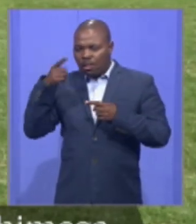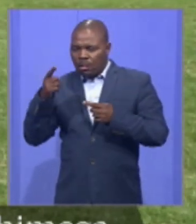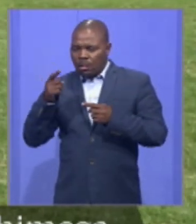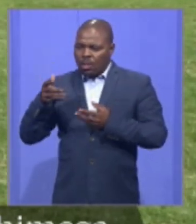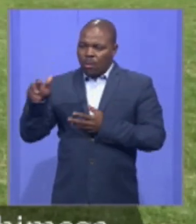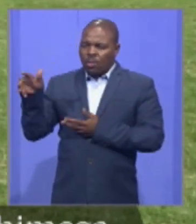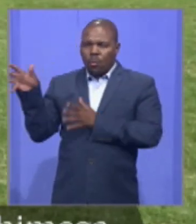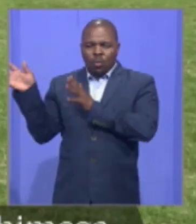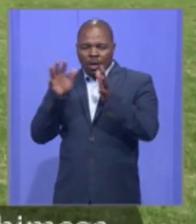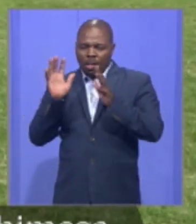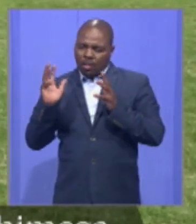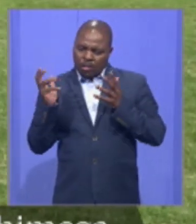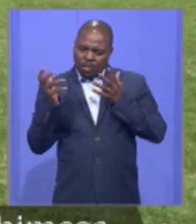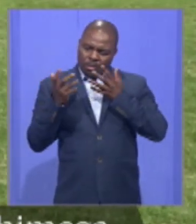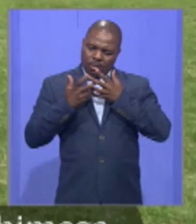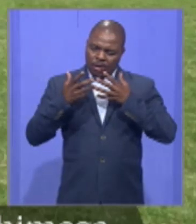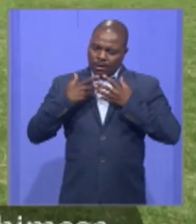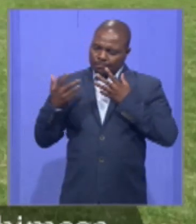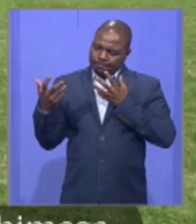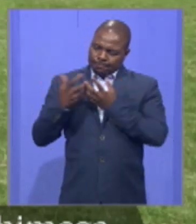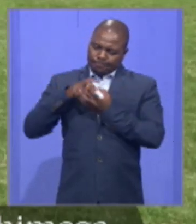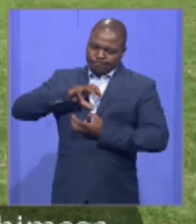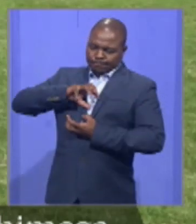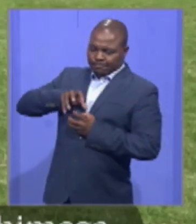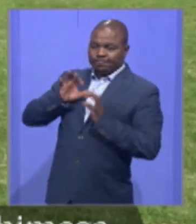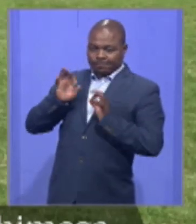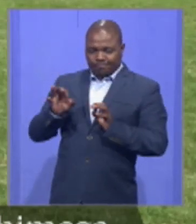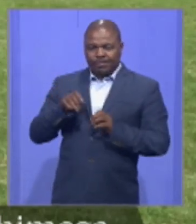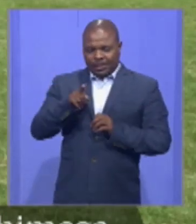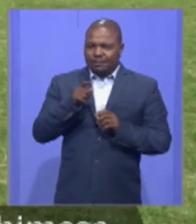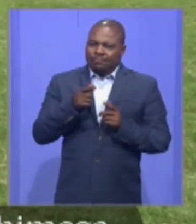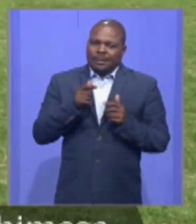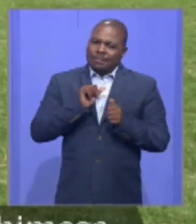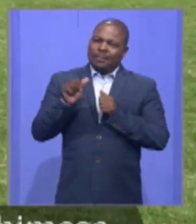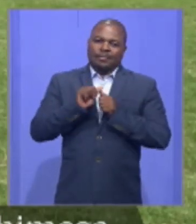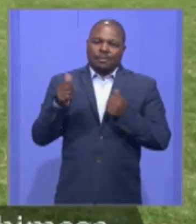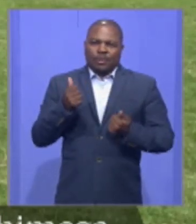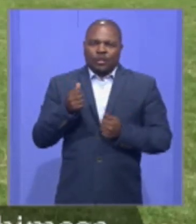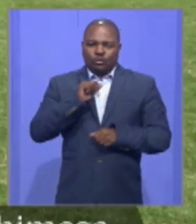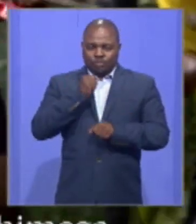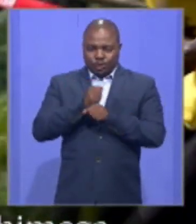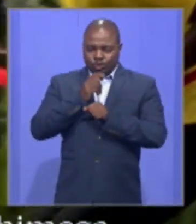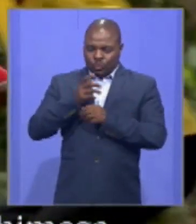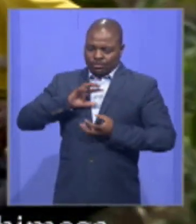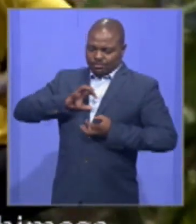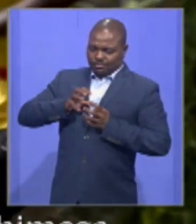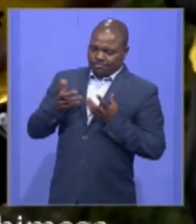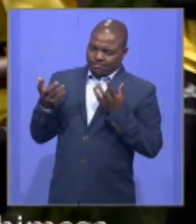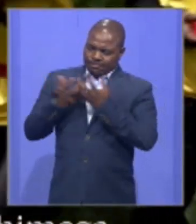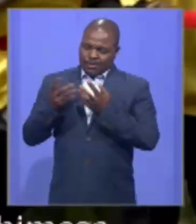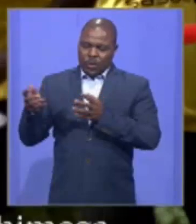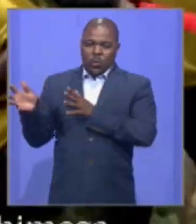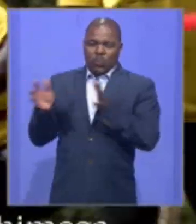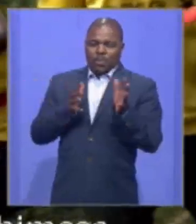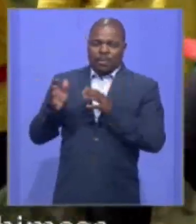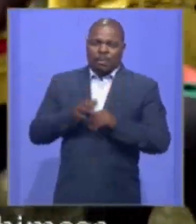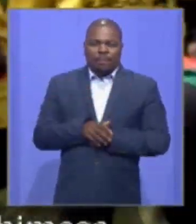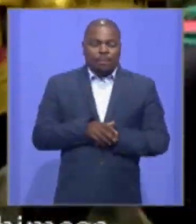thing, and I think it's gonna, advantage us a little bit just to, get acclimatized with it. Swart o re